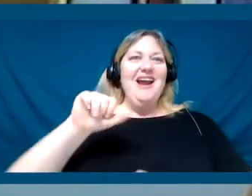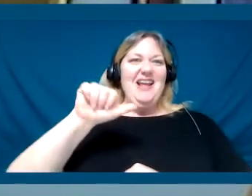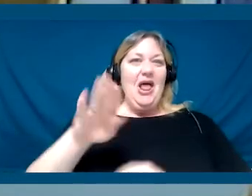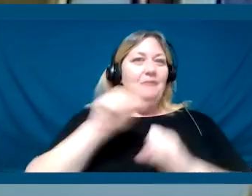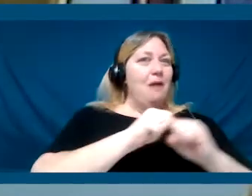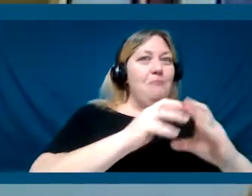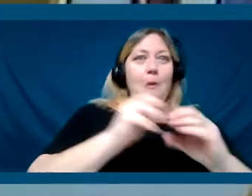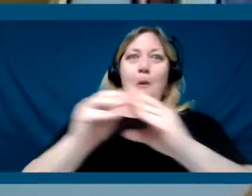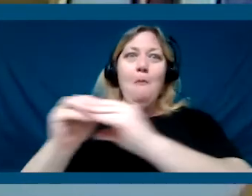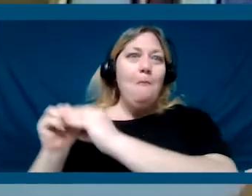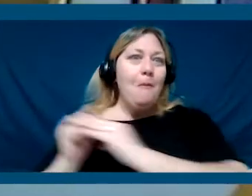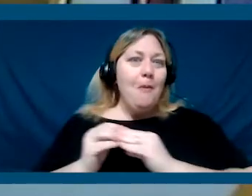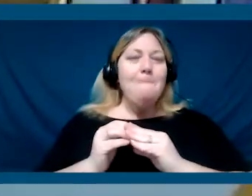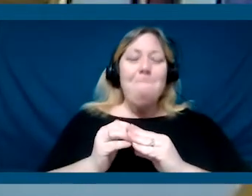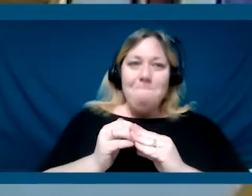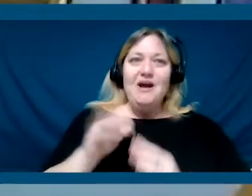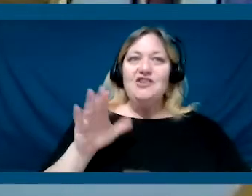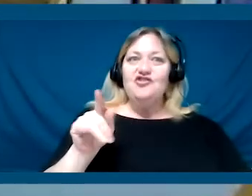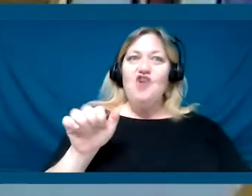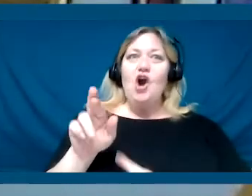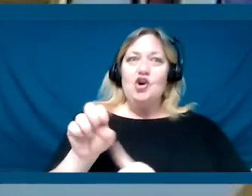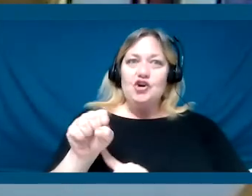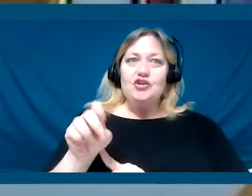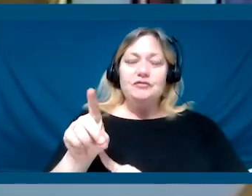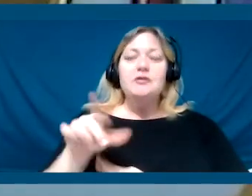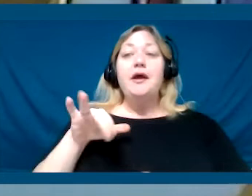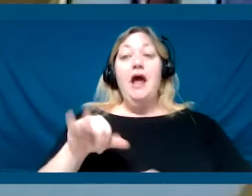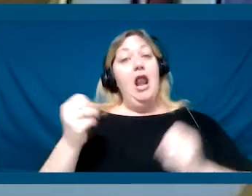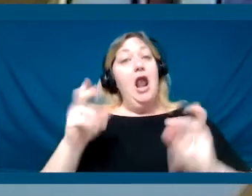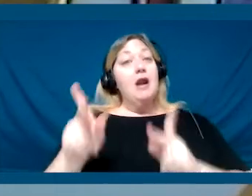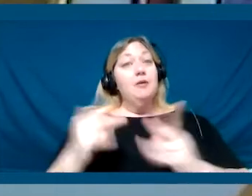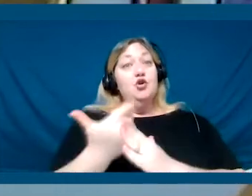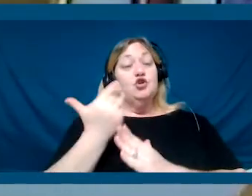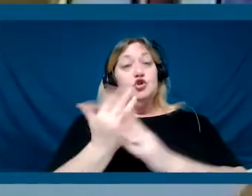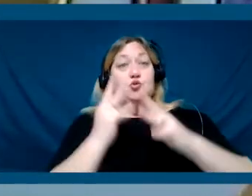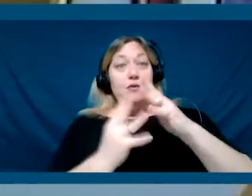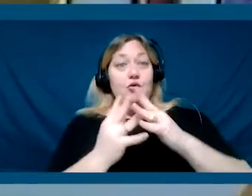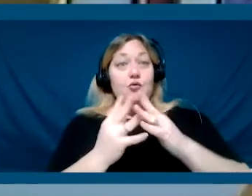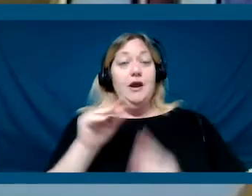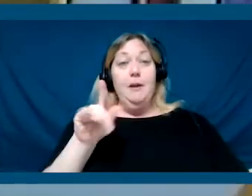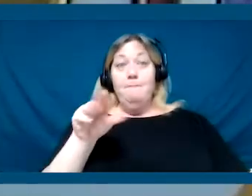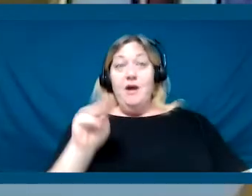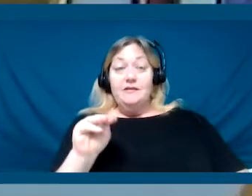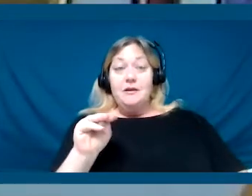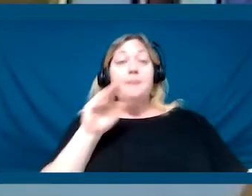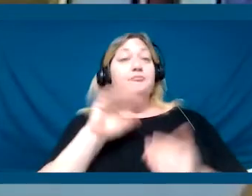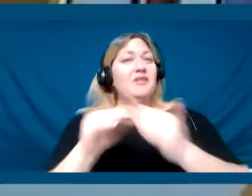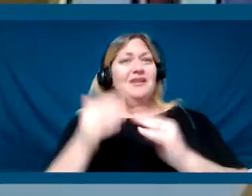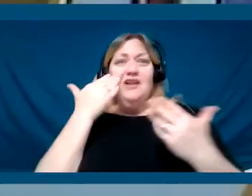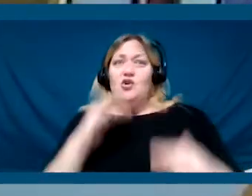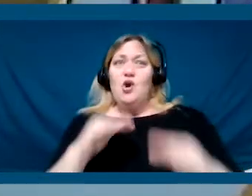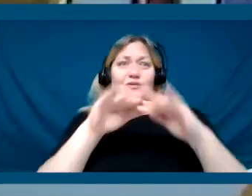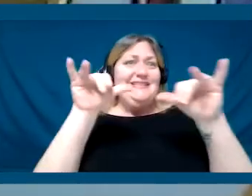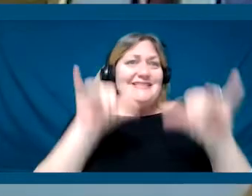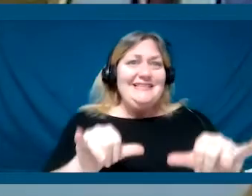been chartered. A lot of people in the new immigrant Muslim community don't know how the system works